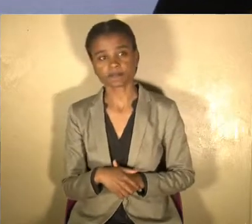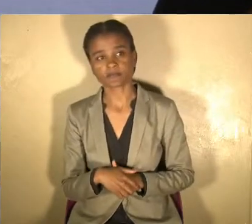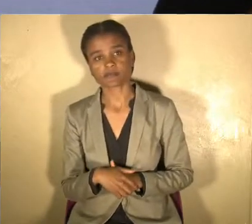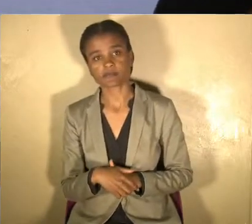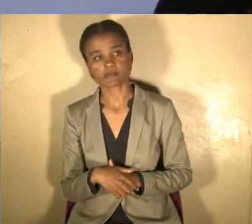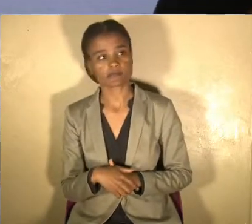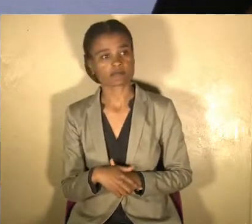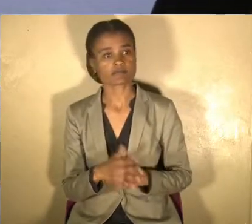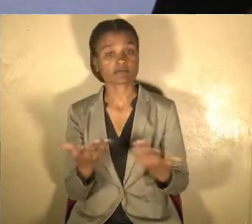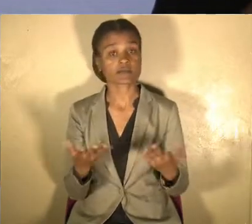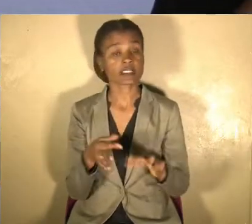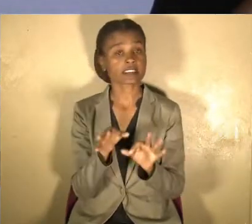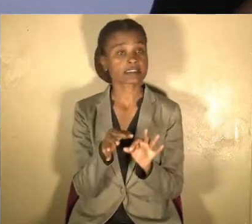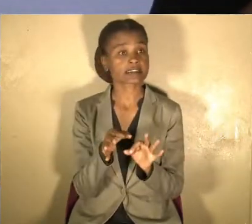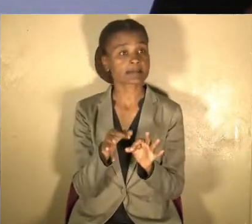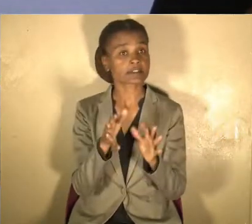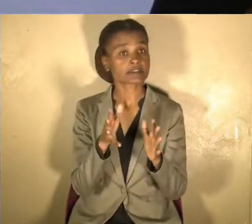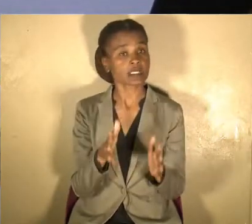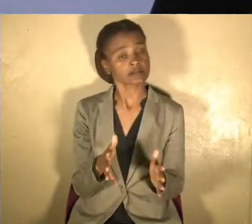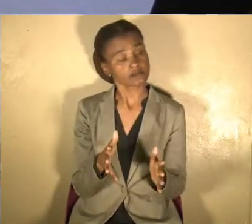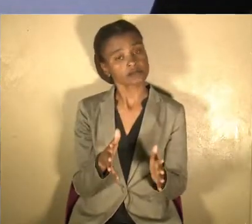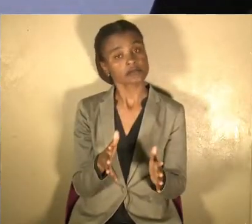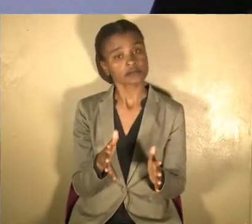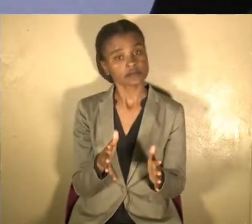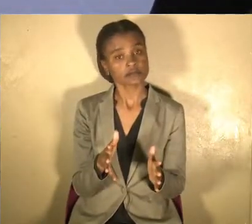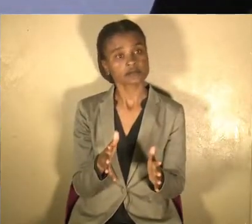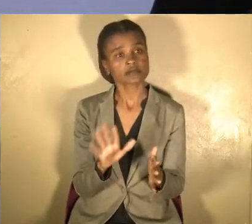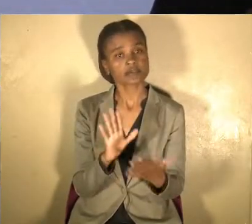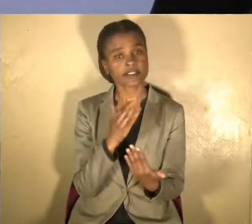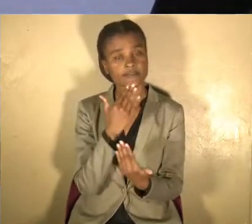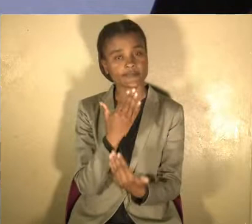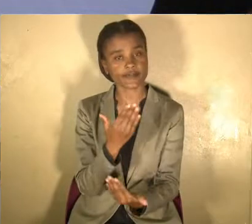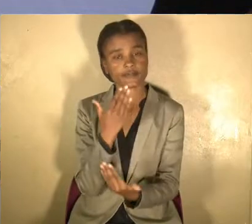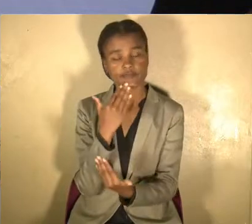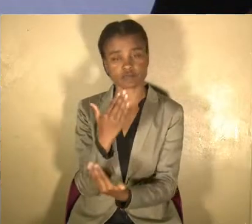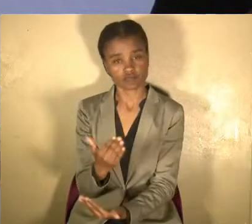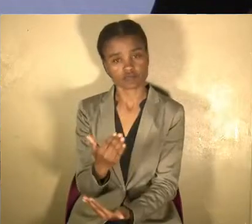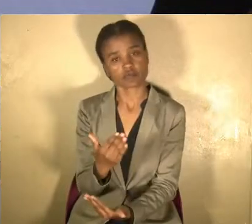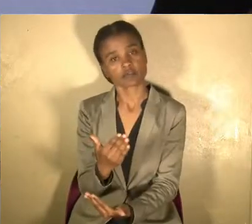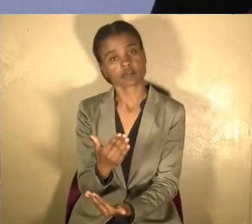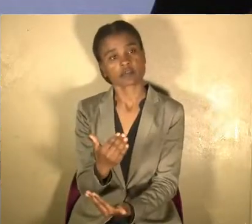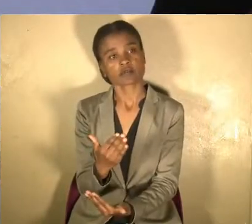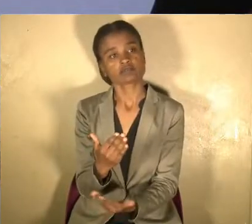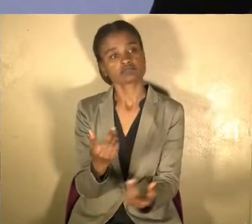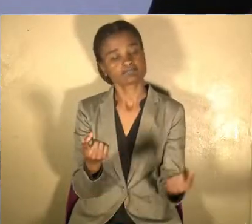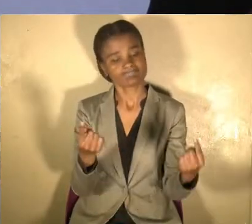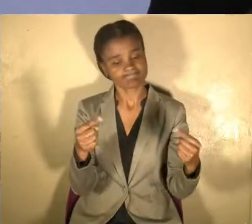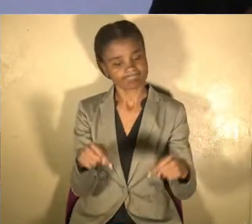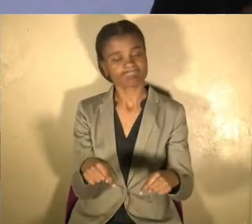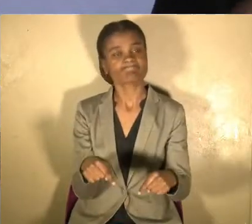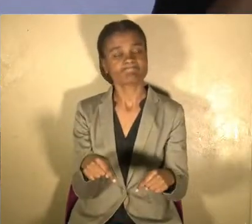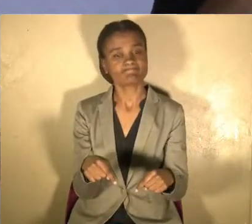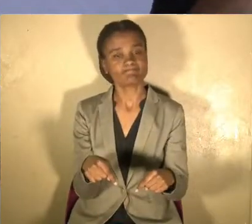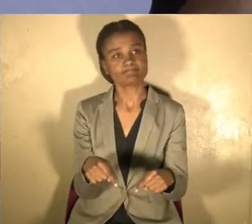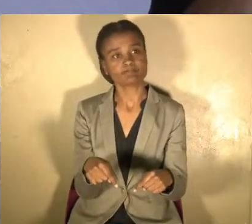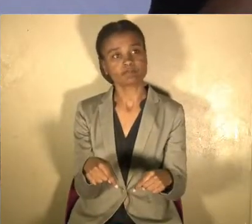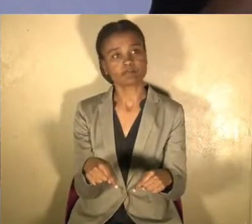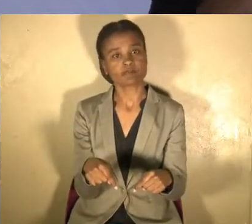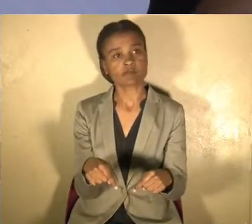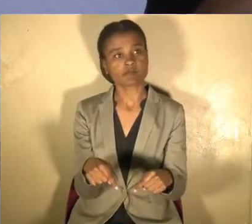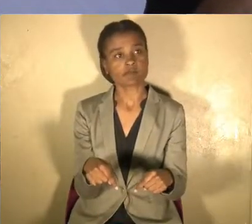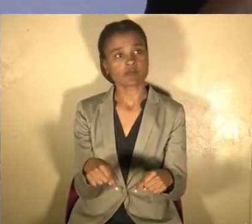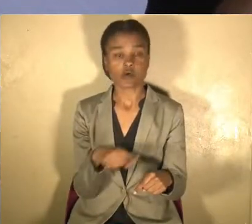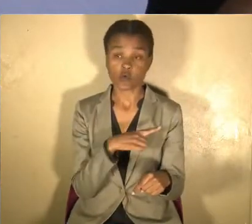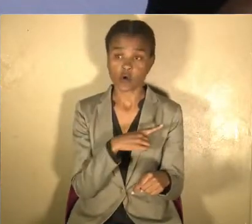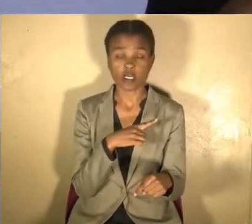Our interpreters, I think we thank you also for being here, that where we could